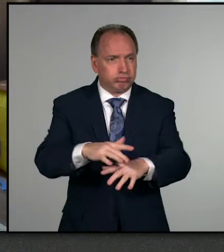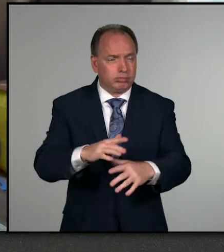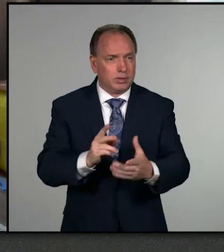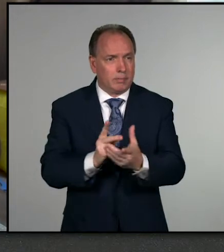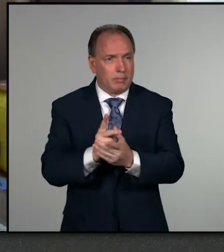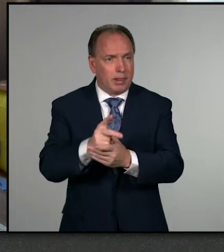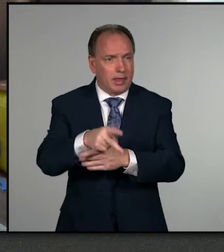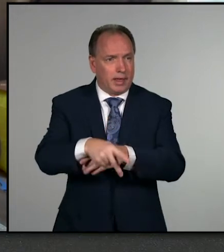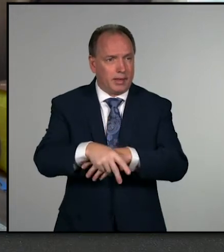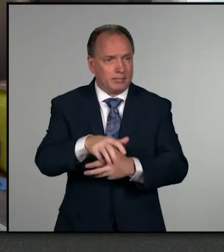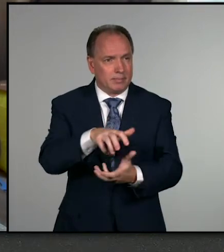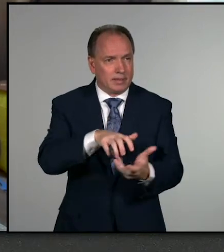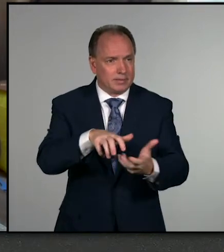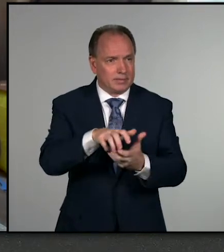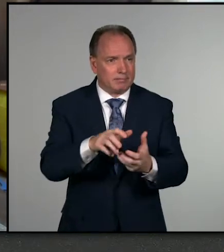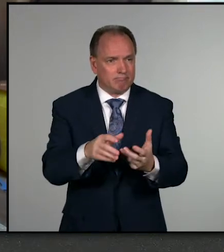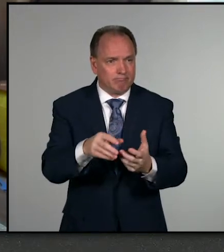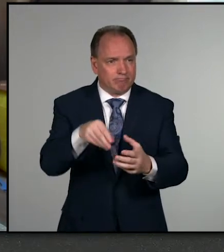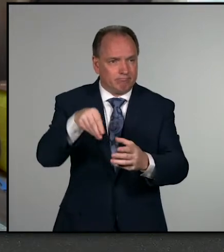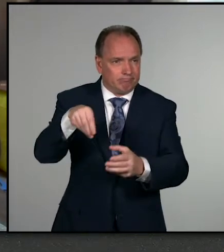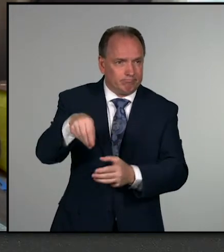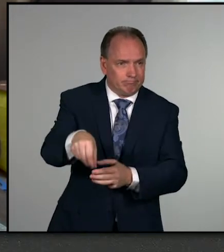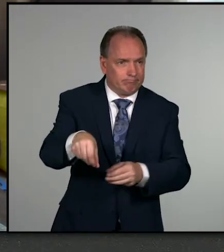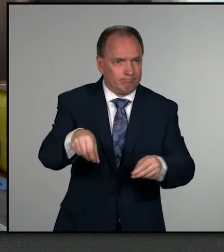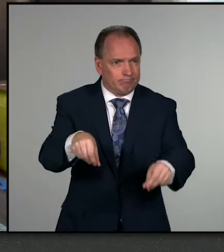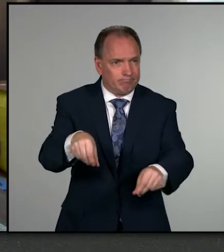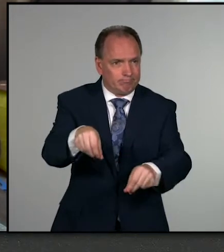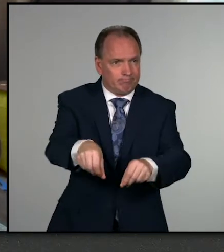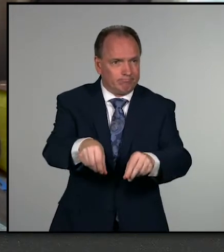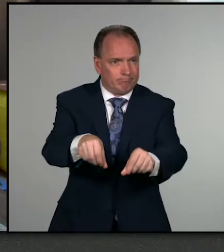the planting mix.